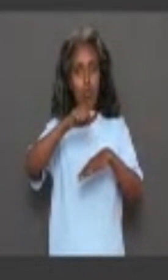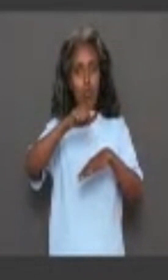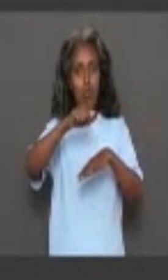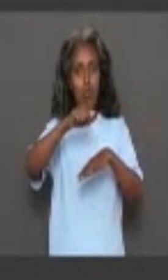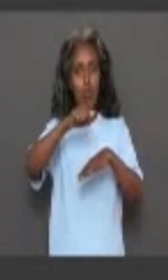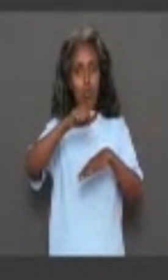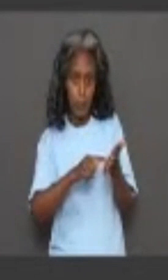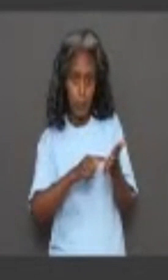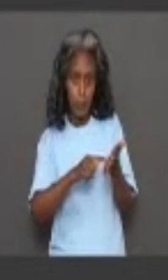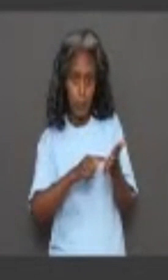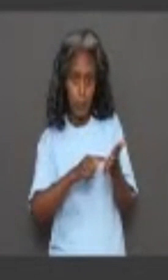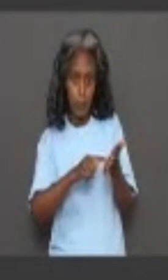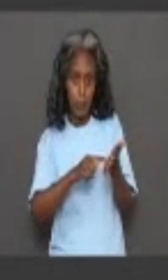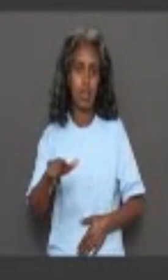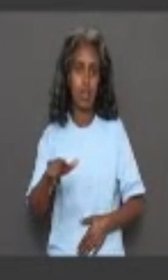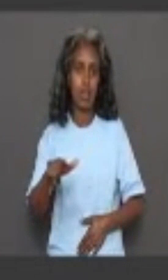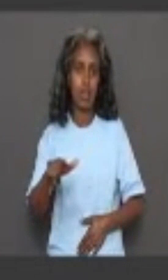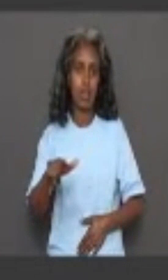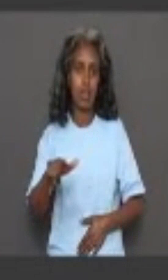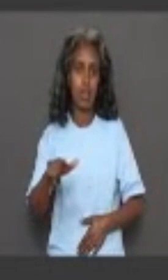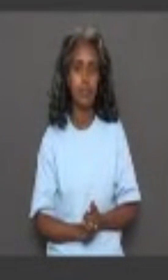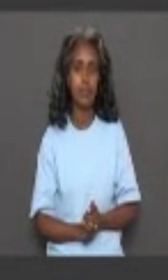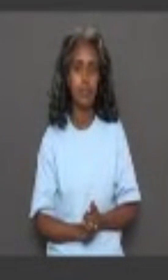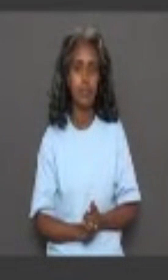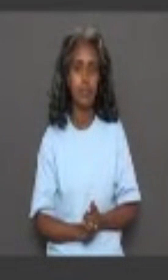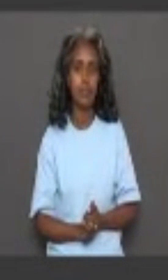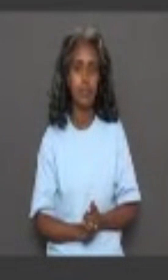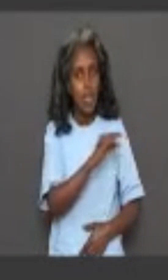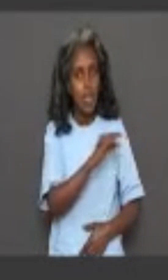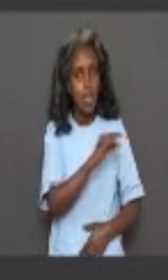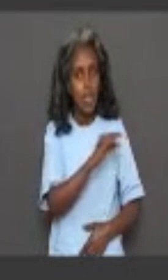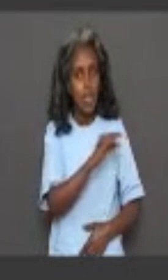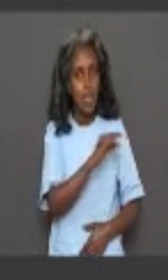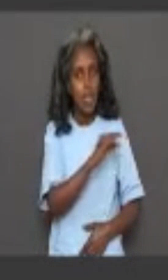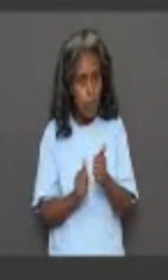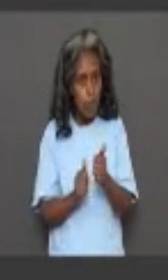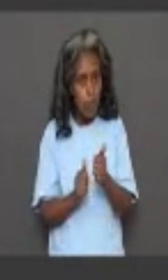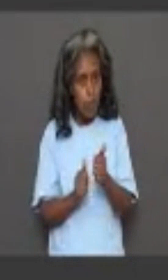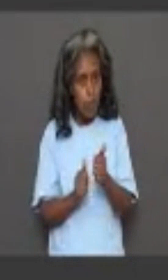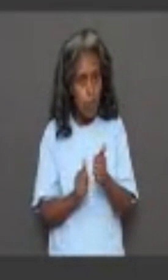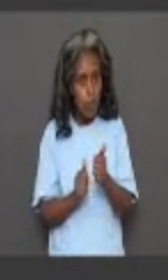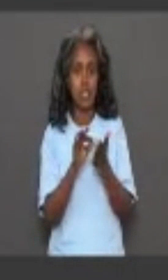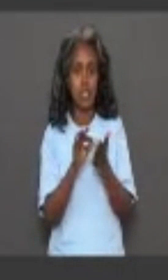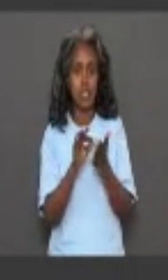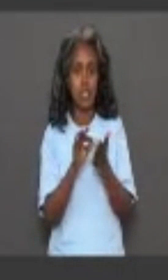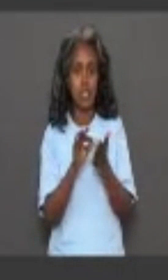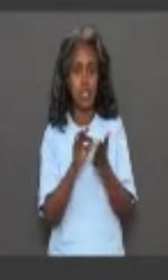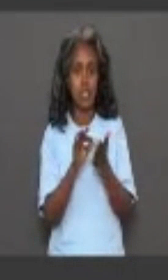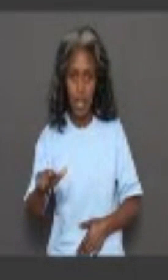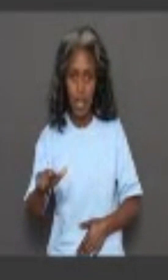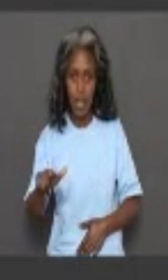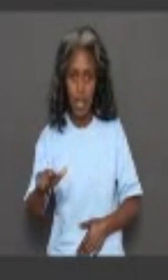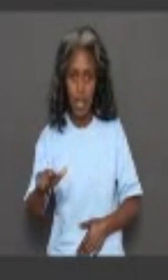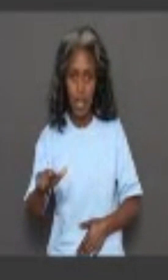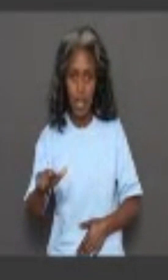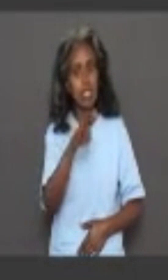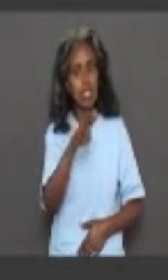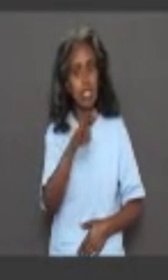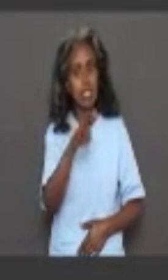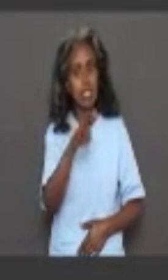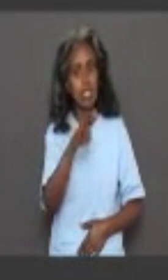the perpendicular line and crosses the number line at the